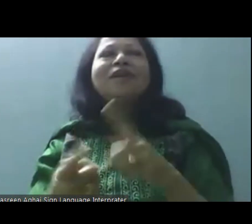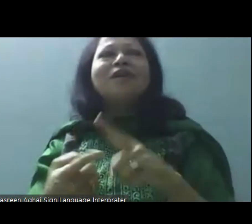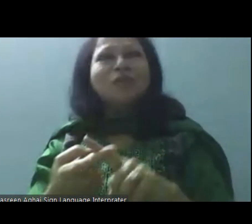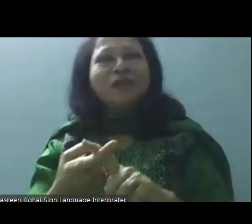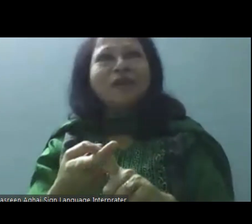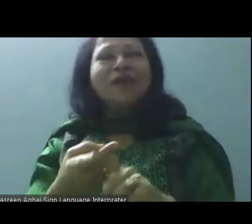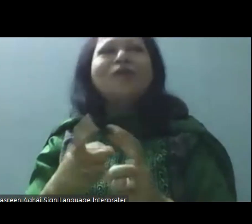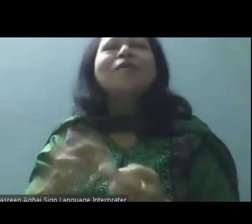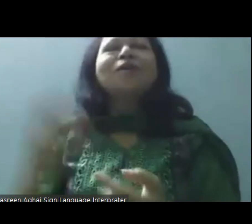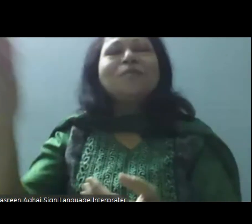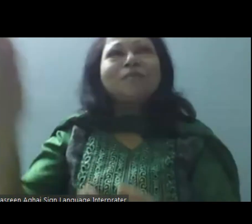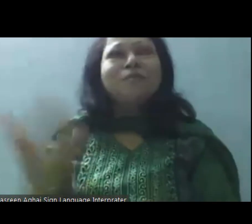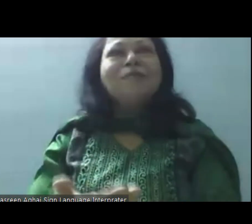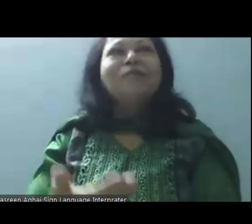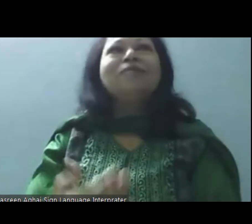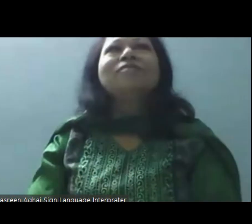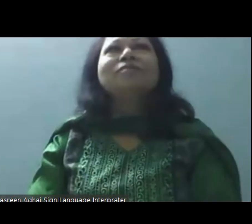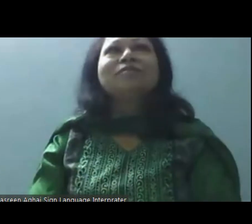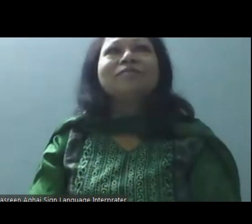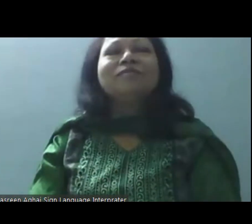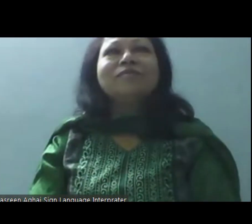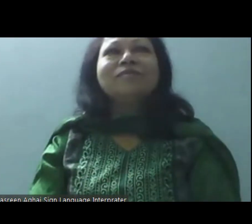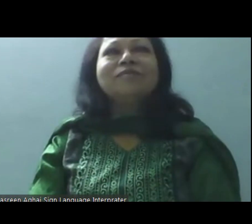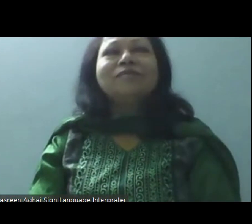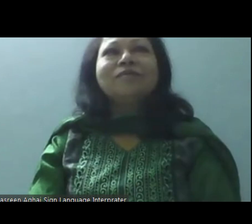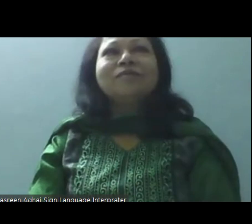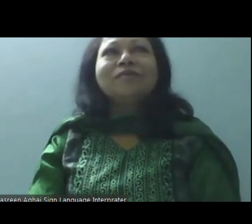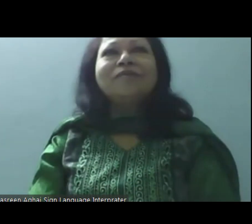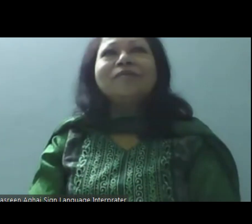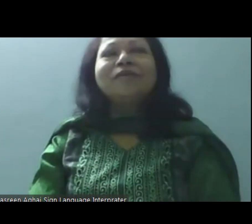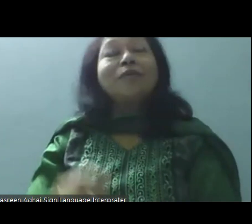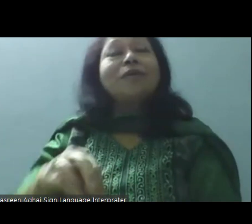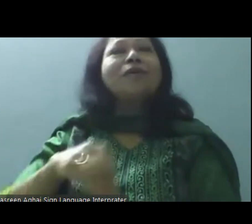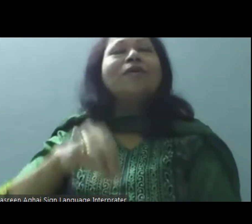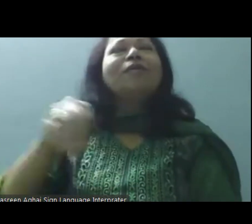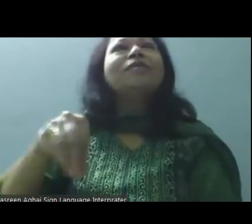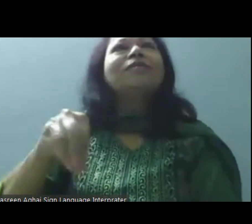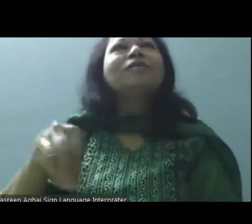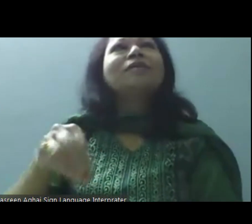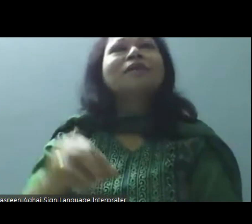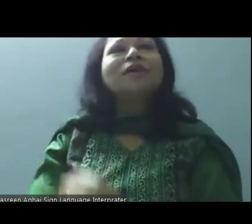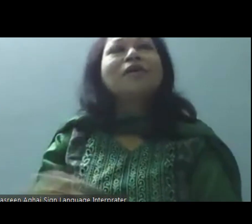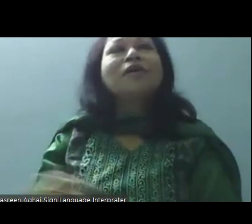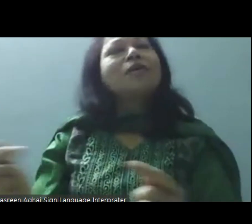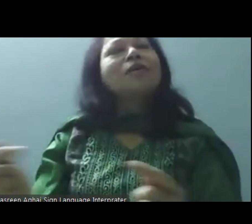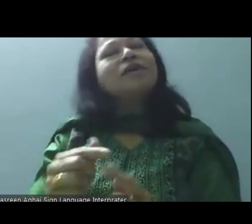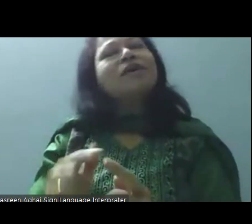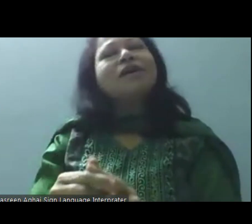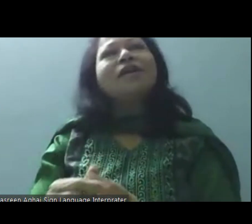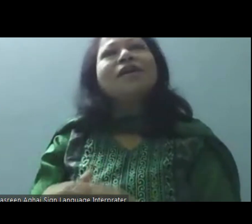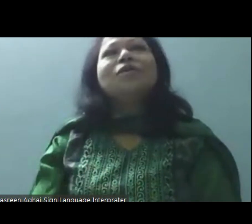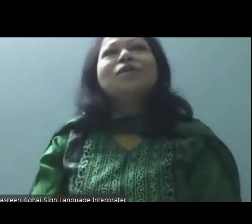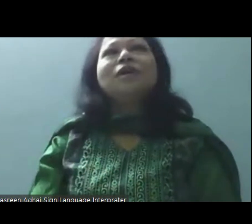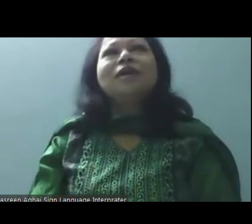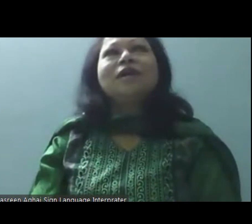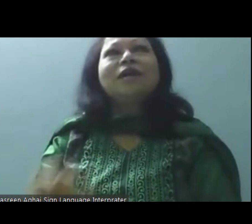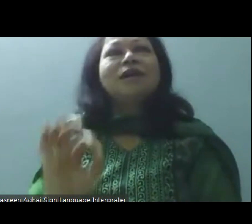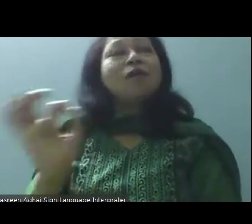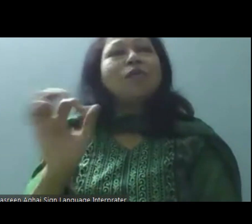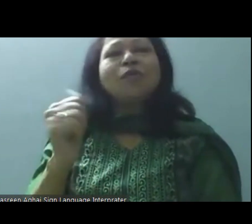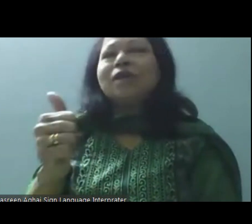abroad. So to make cross-cultural connection is very,